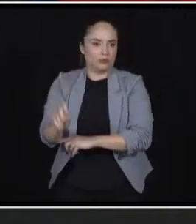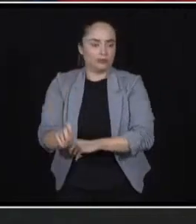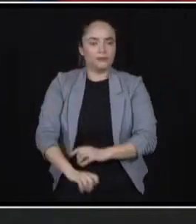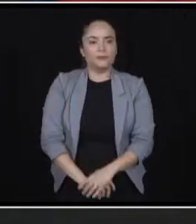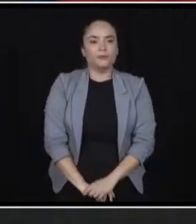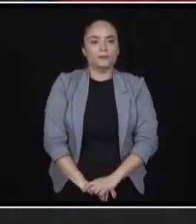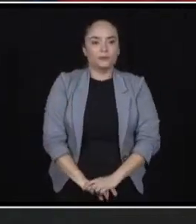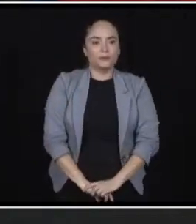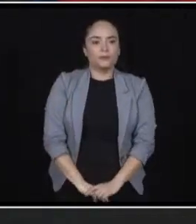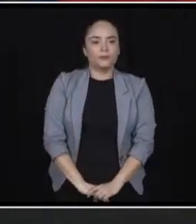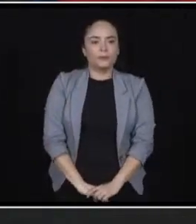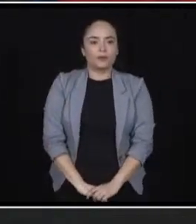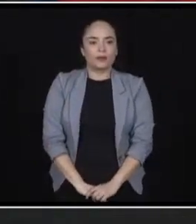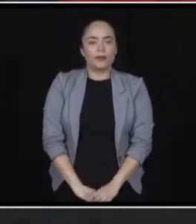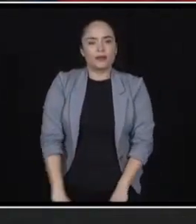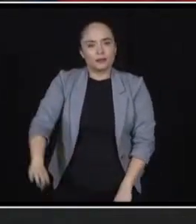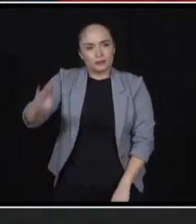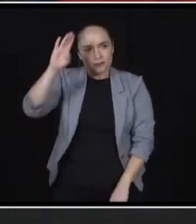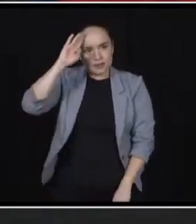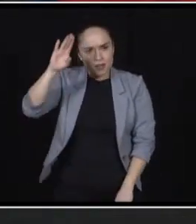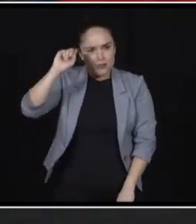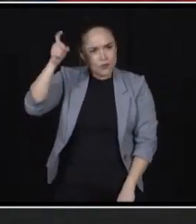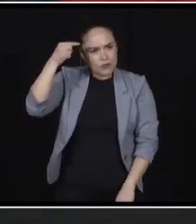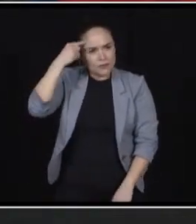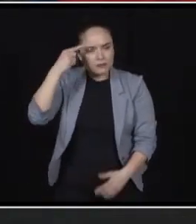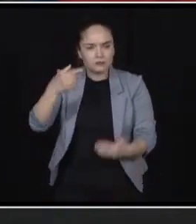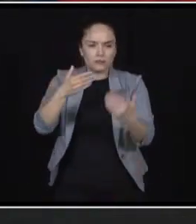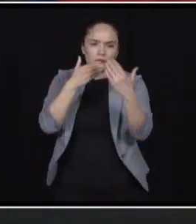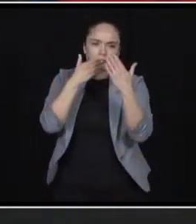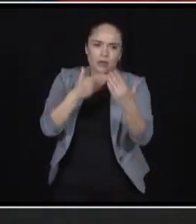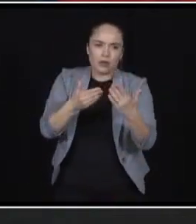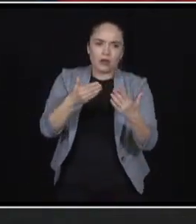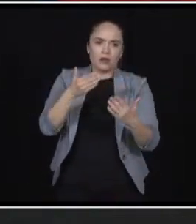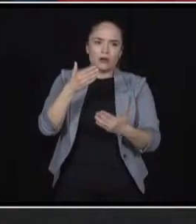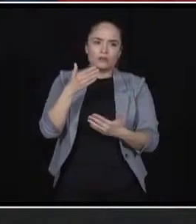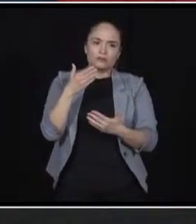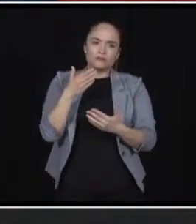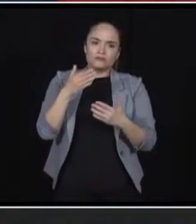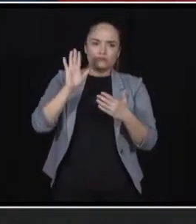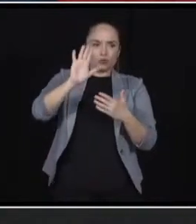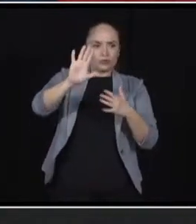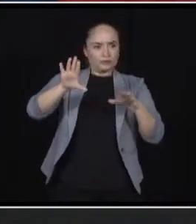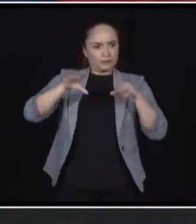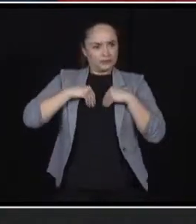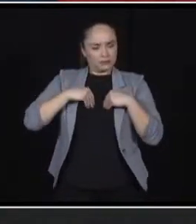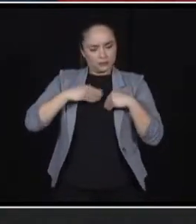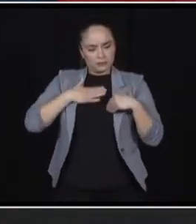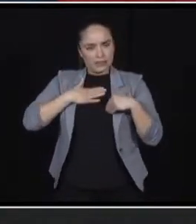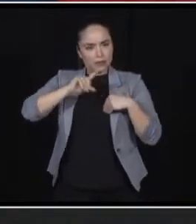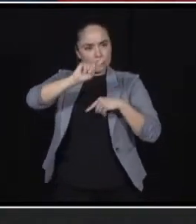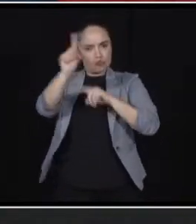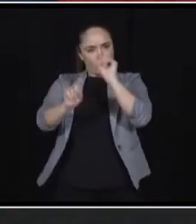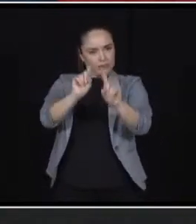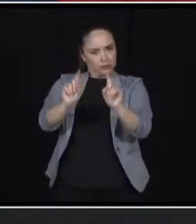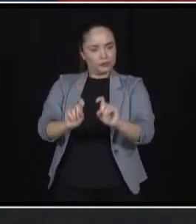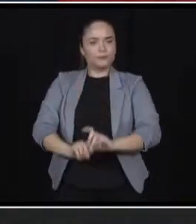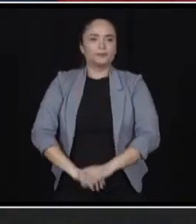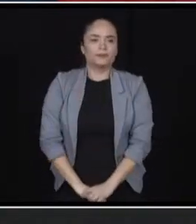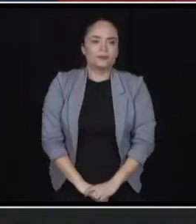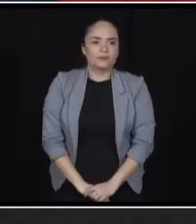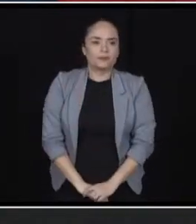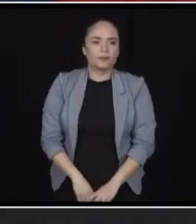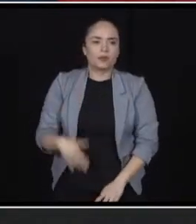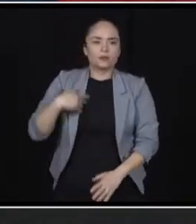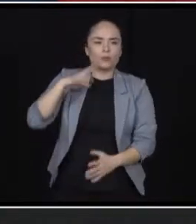there, Premier. Thank you so much for answering these questions today. I wanted to start with the ICU capacity.